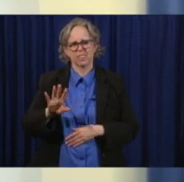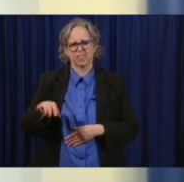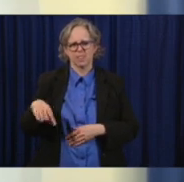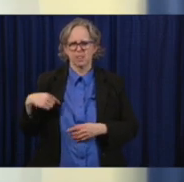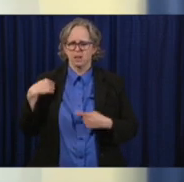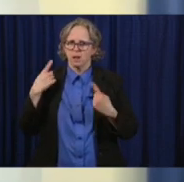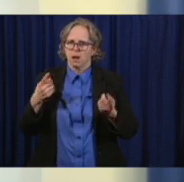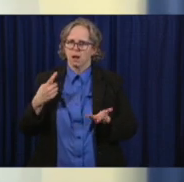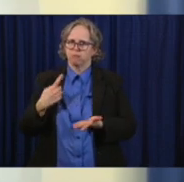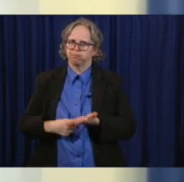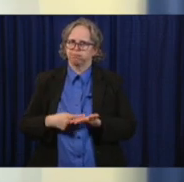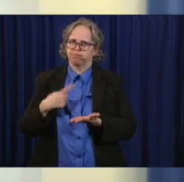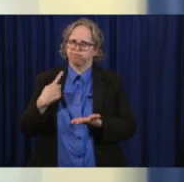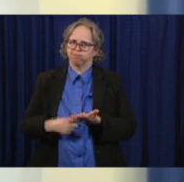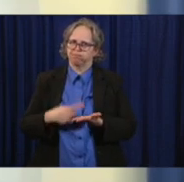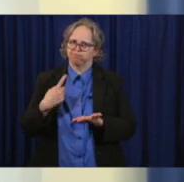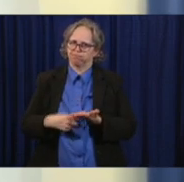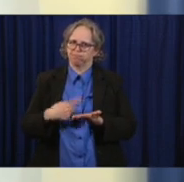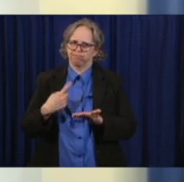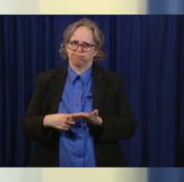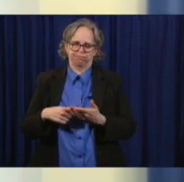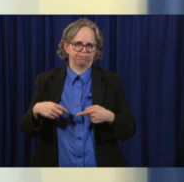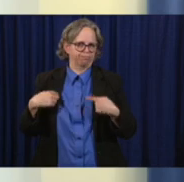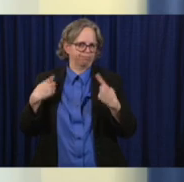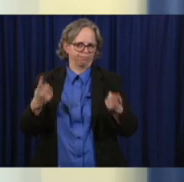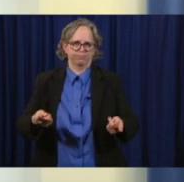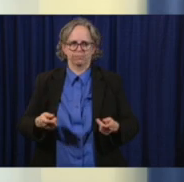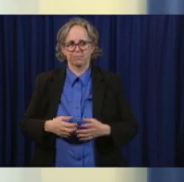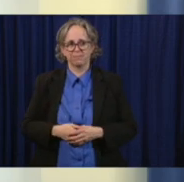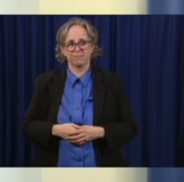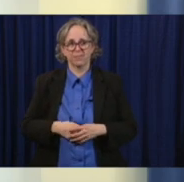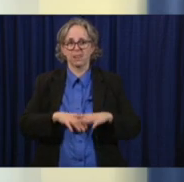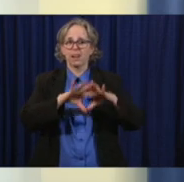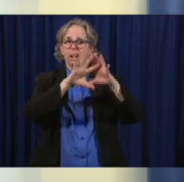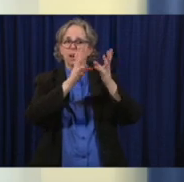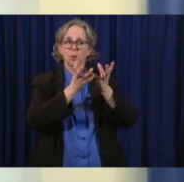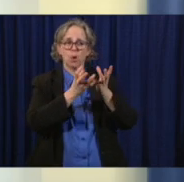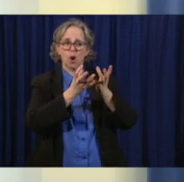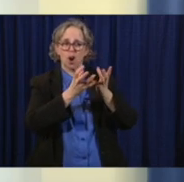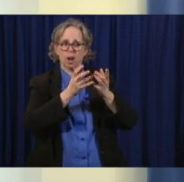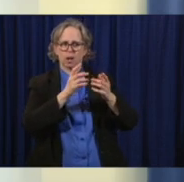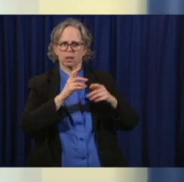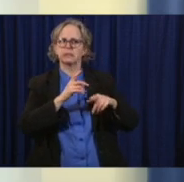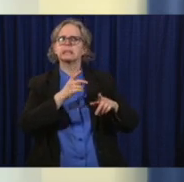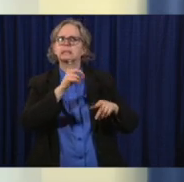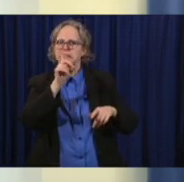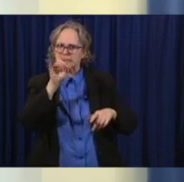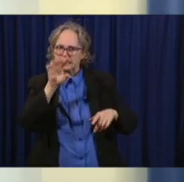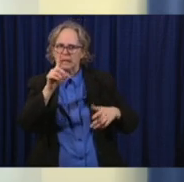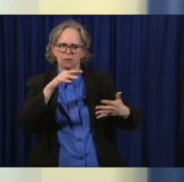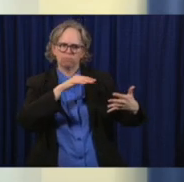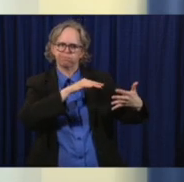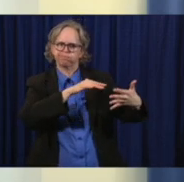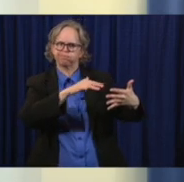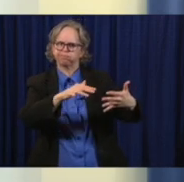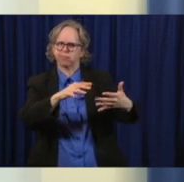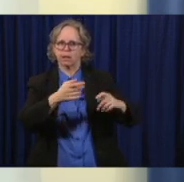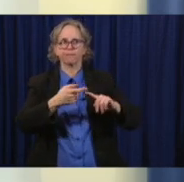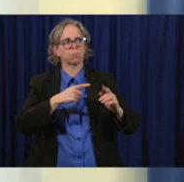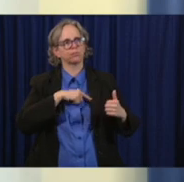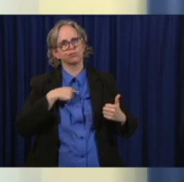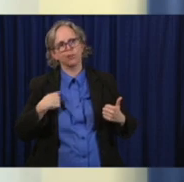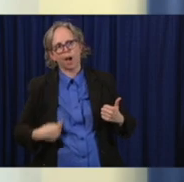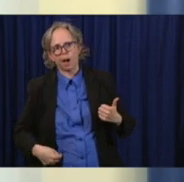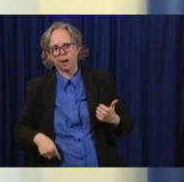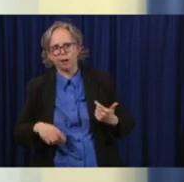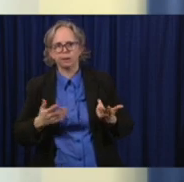policy. There's studies, from around the world. There is studies from China that said the rate of transmission